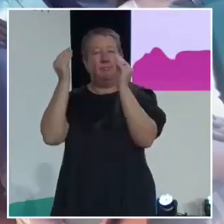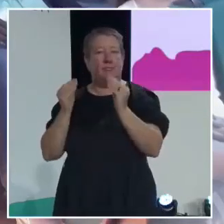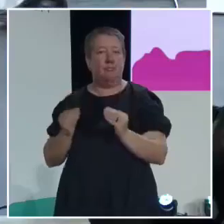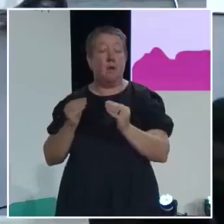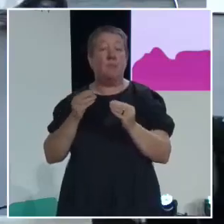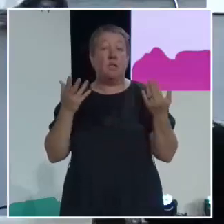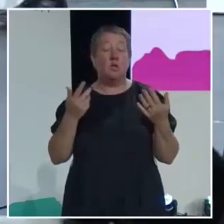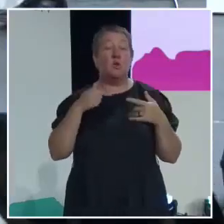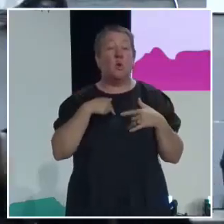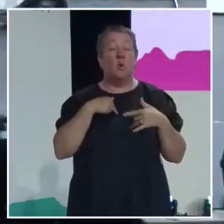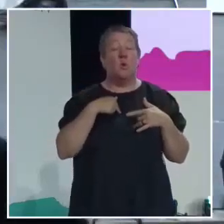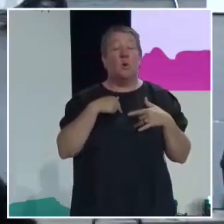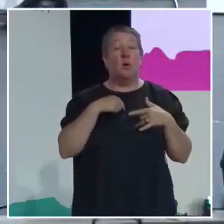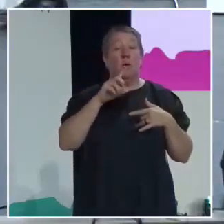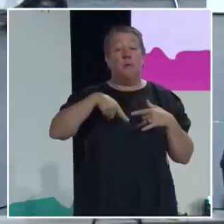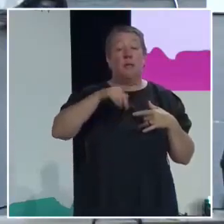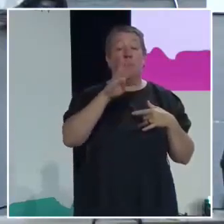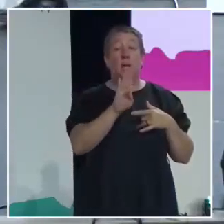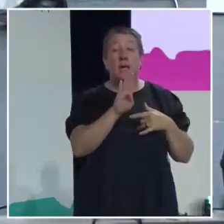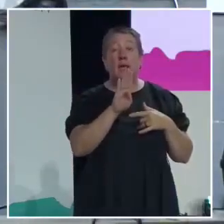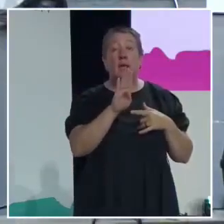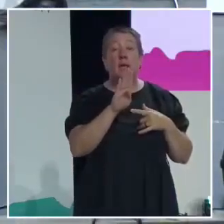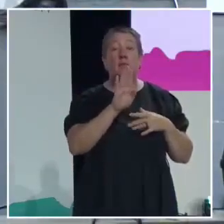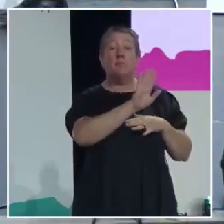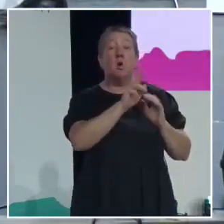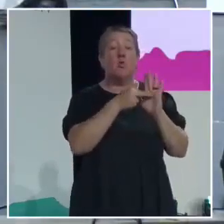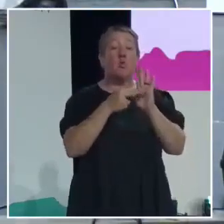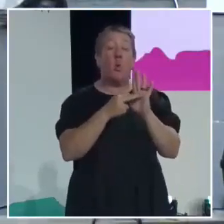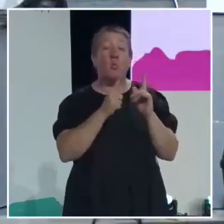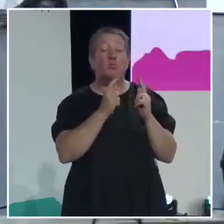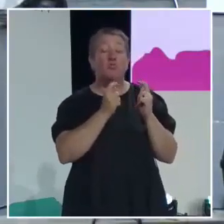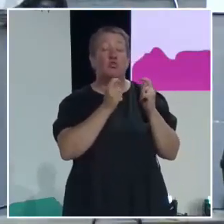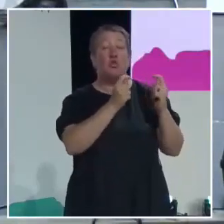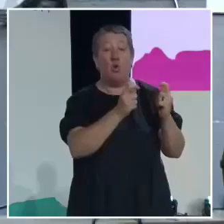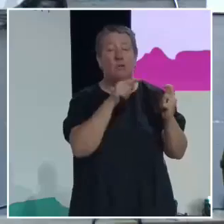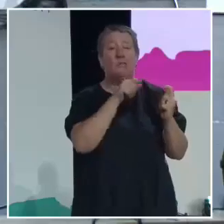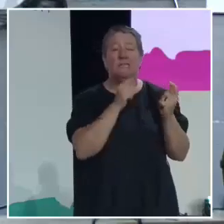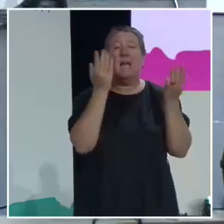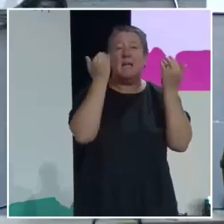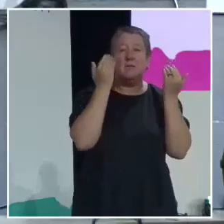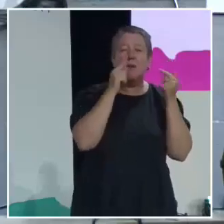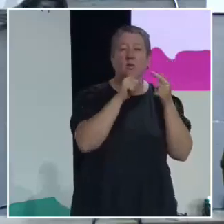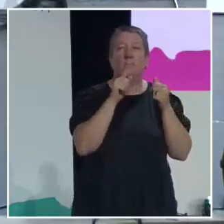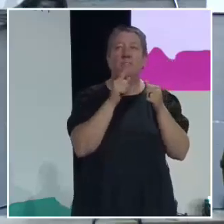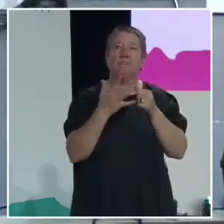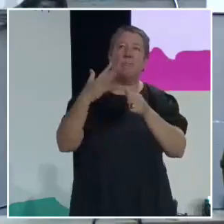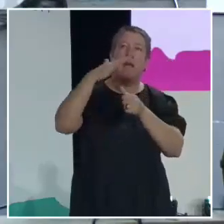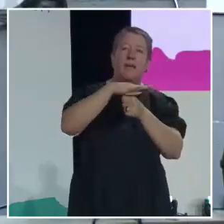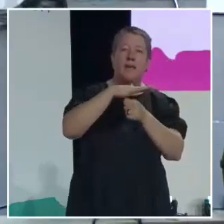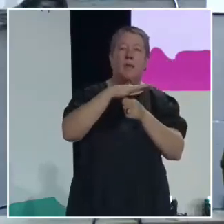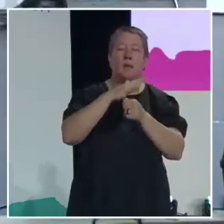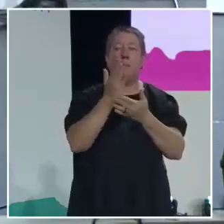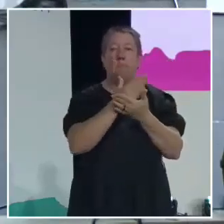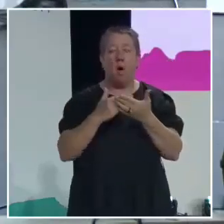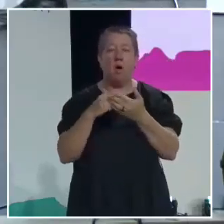in the international financial architecture is expected to be a key part and also the key deliverables at